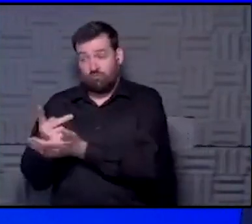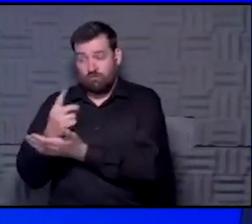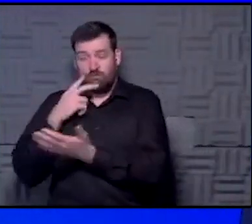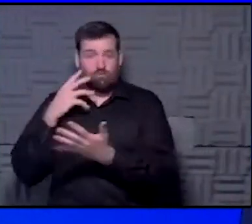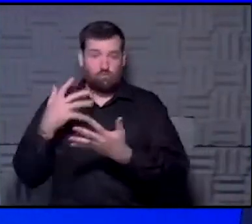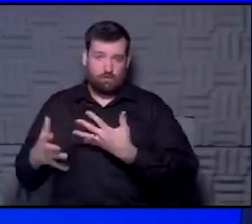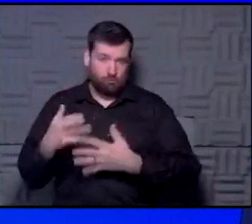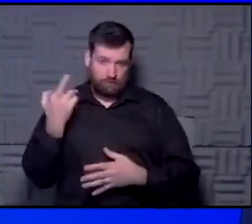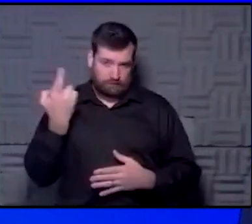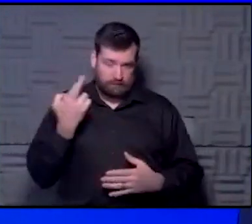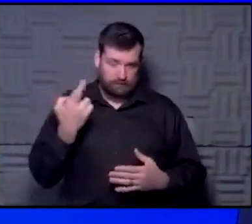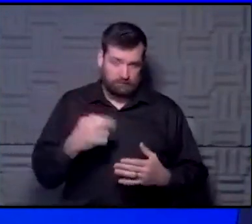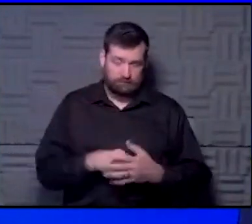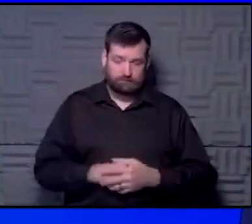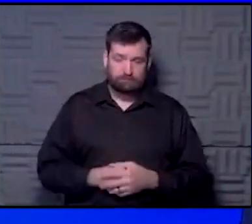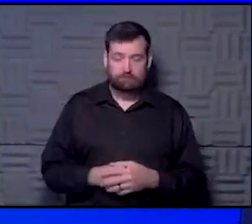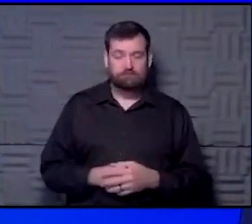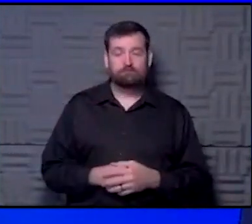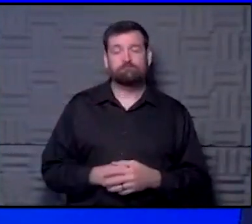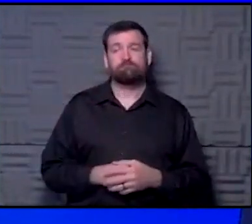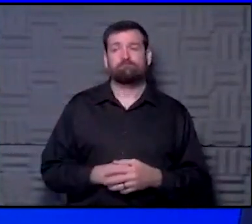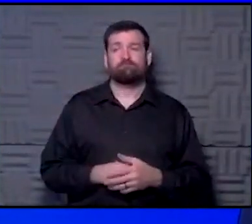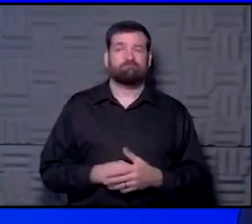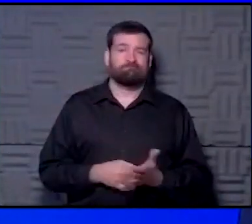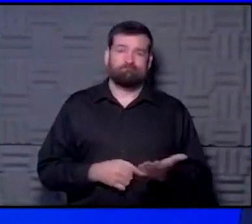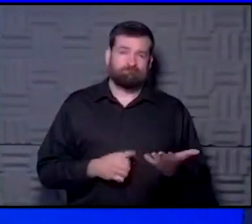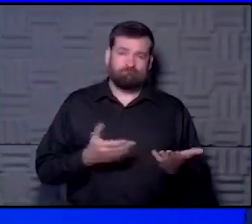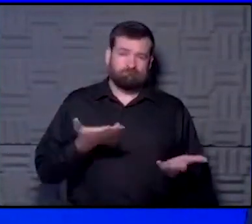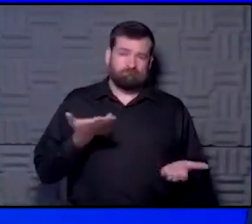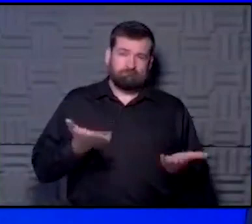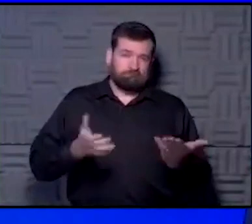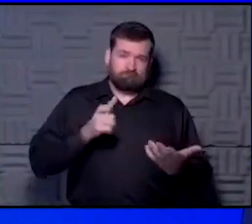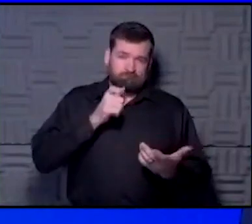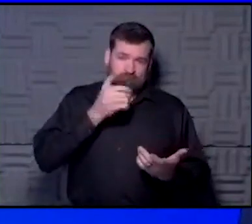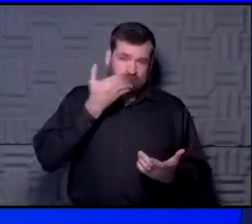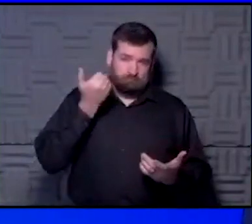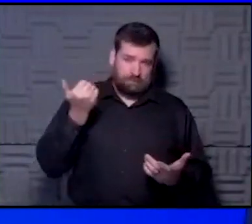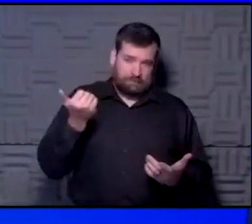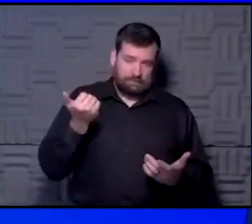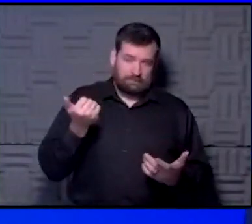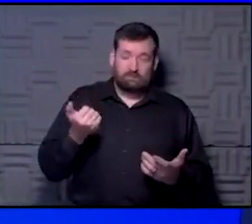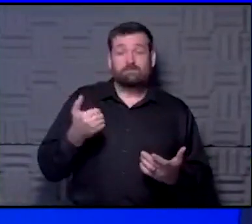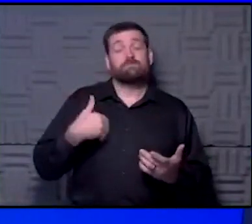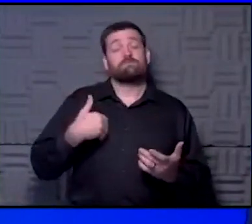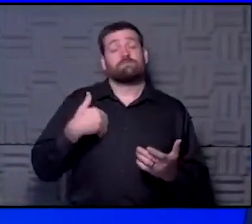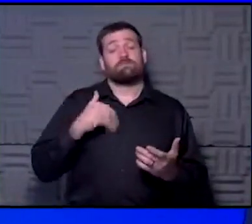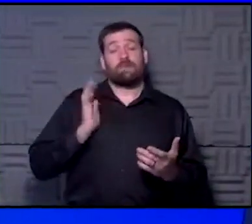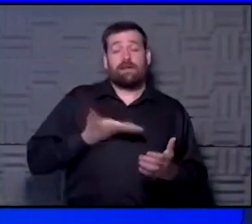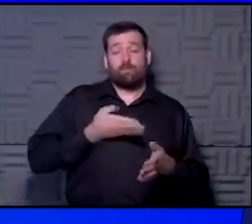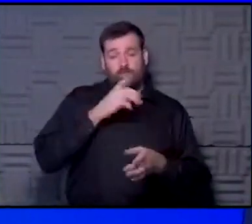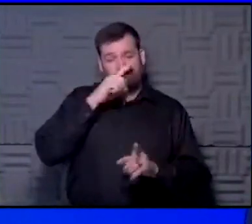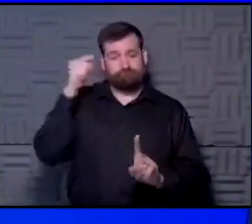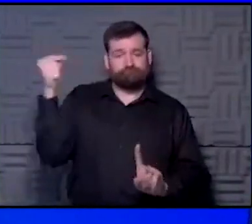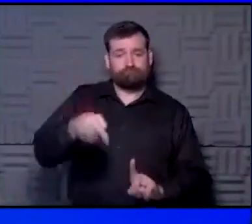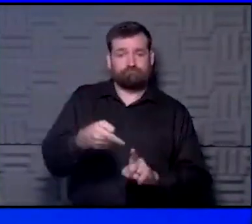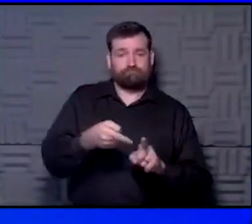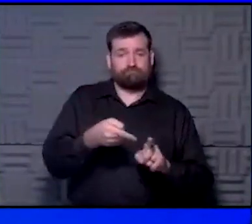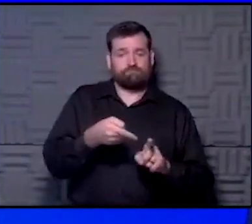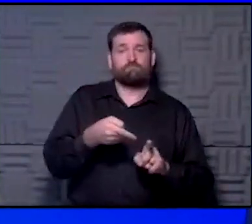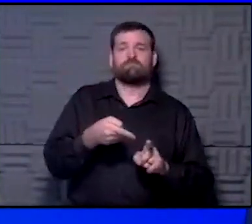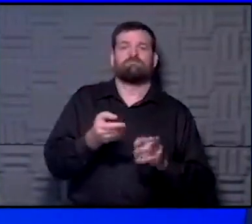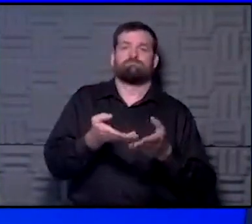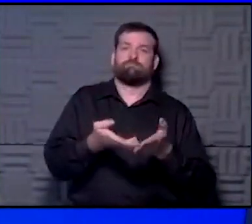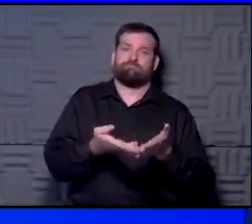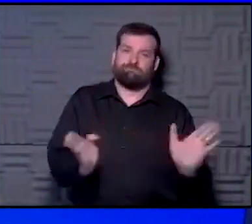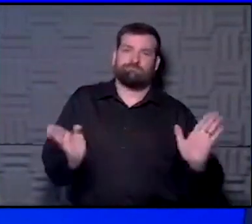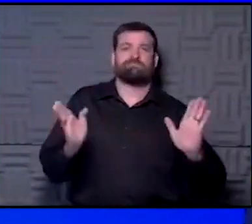another. It's probably not the best way to go, and we would certainly, the main strategy is going to be to have the general